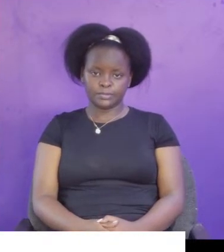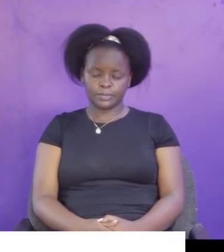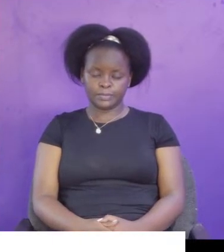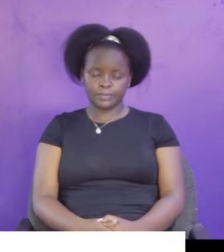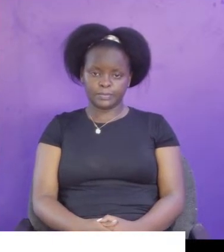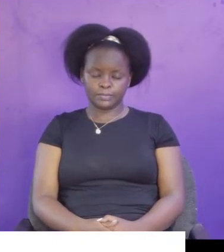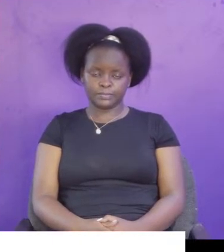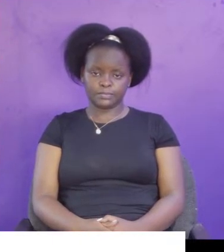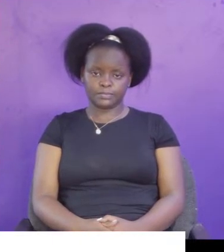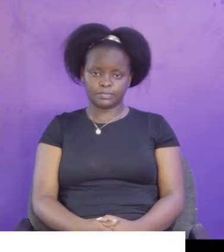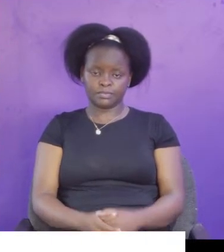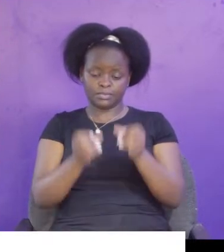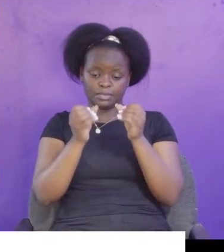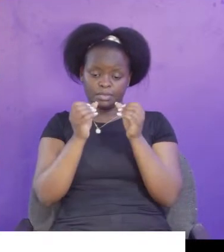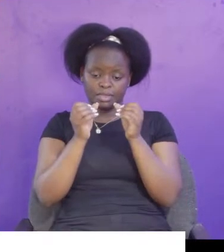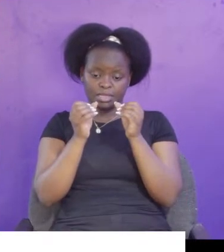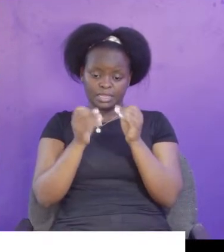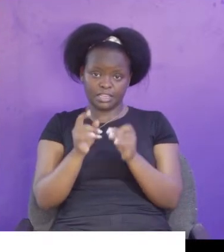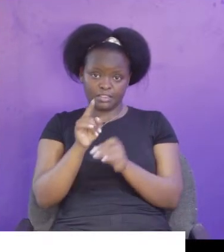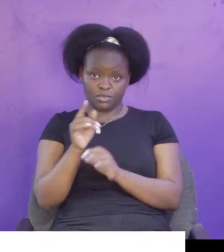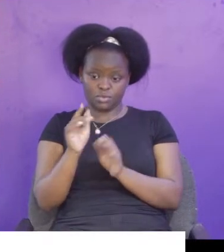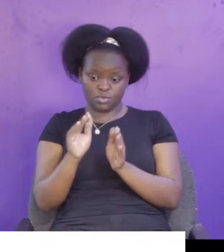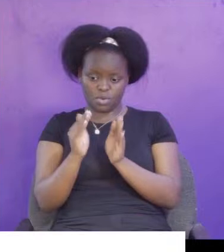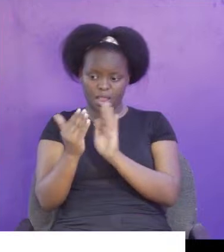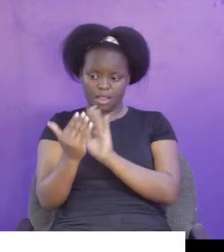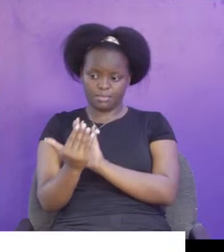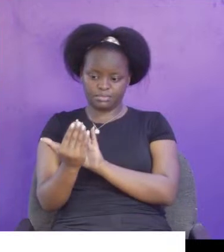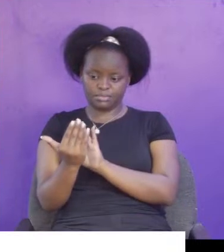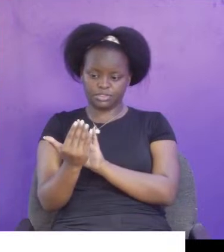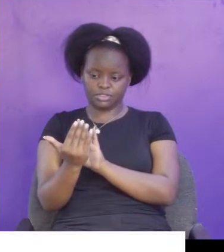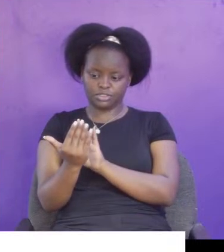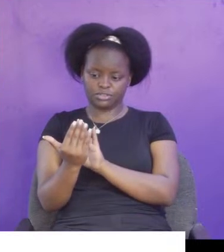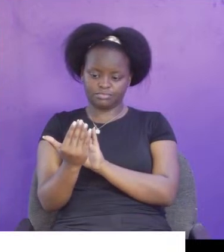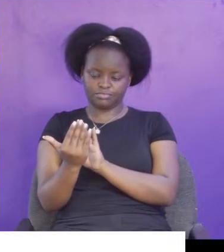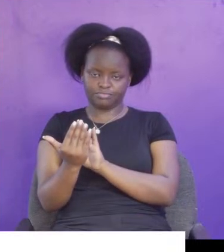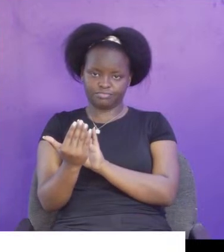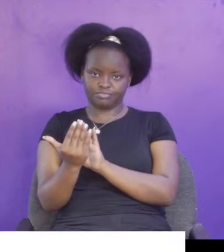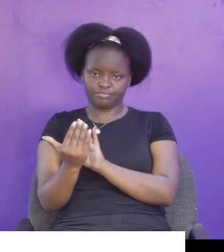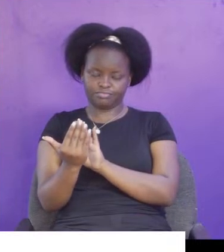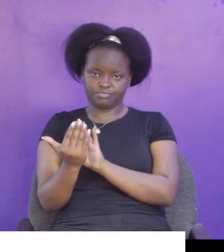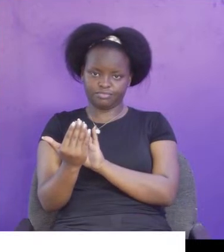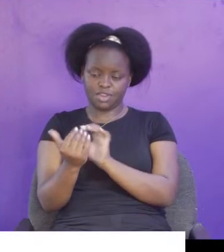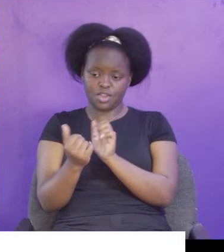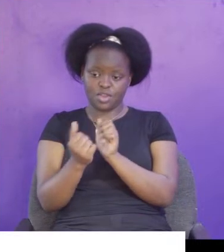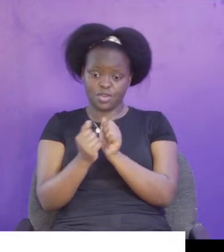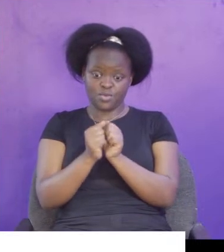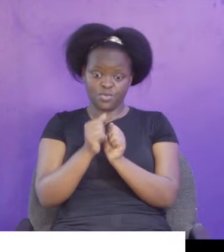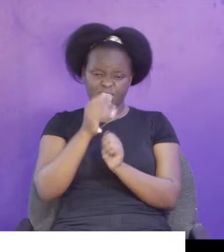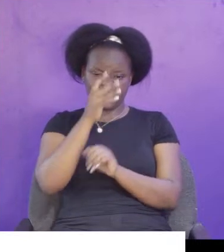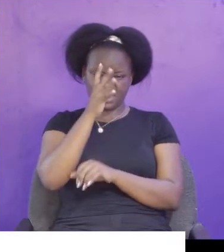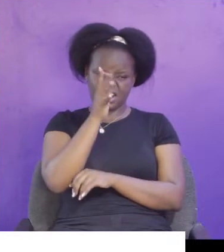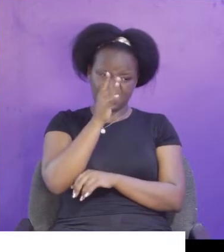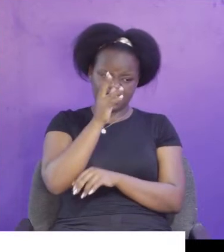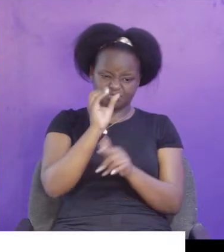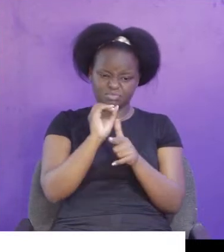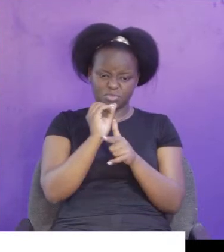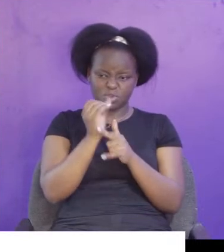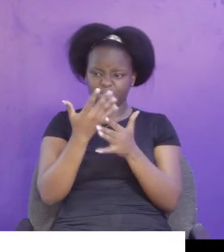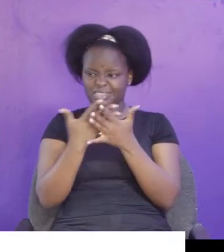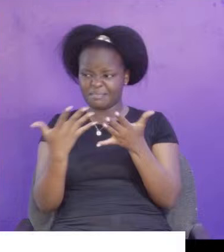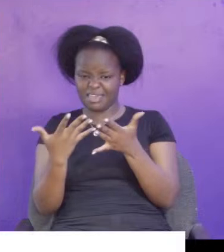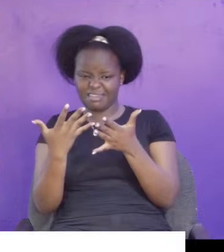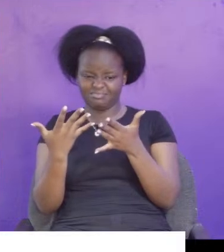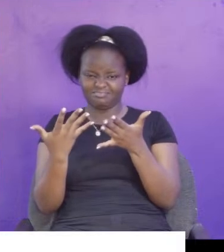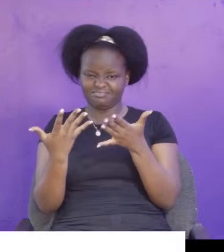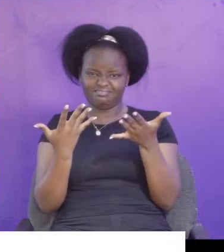if you came across him with lies or something mediocre,